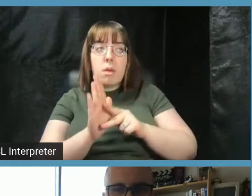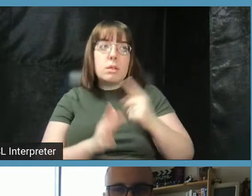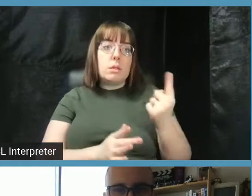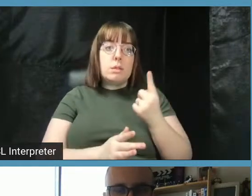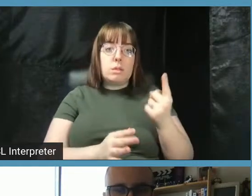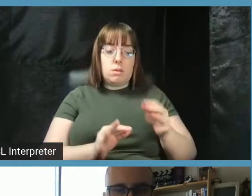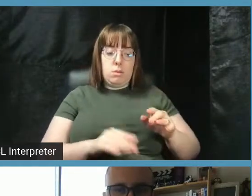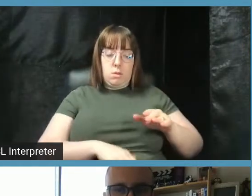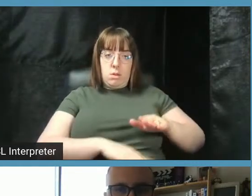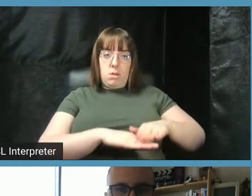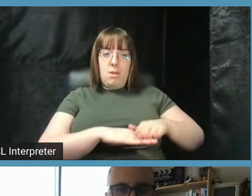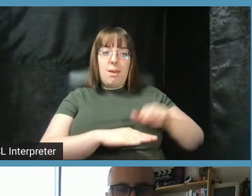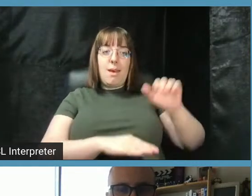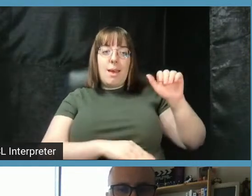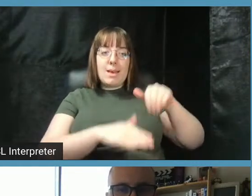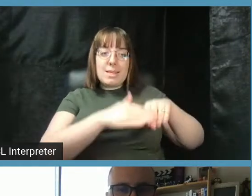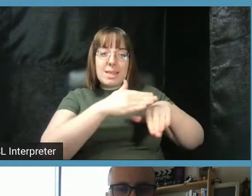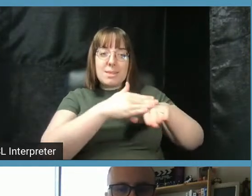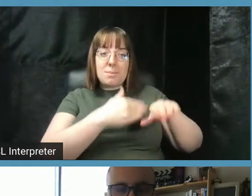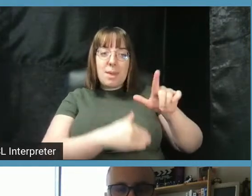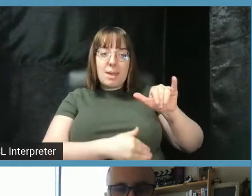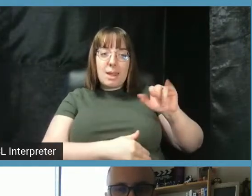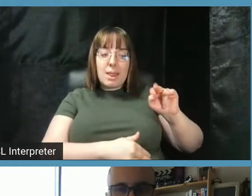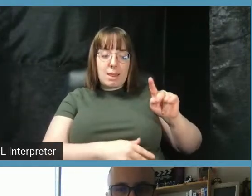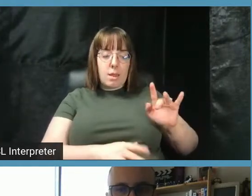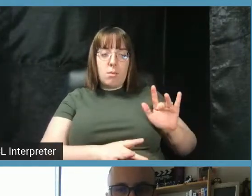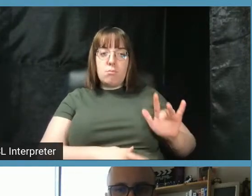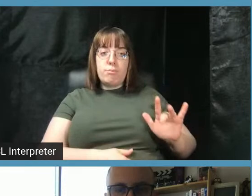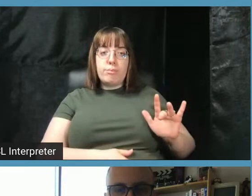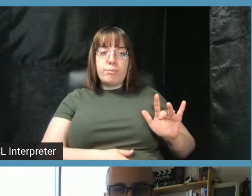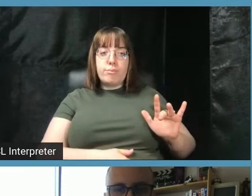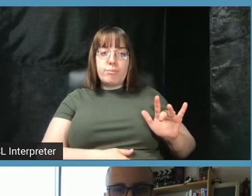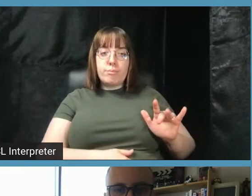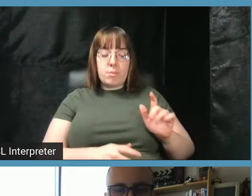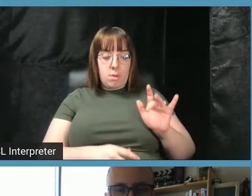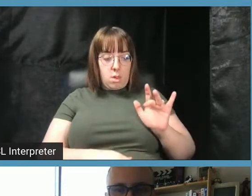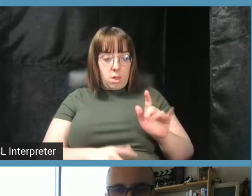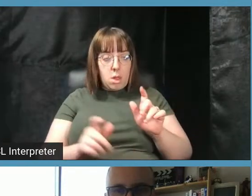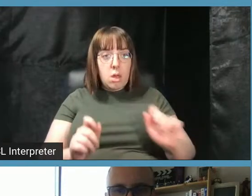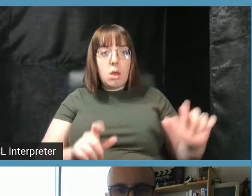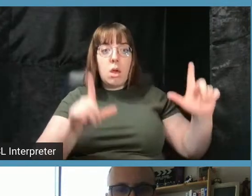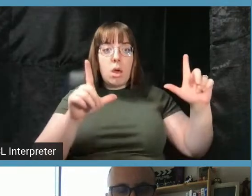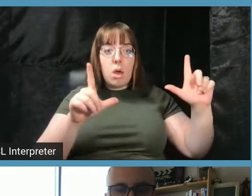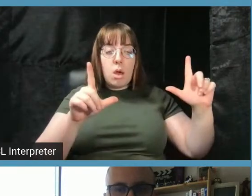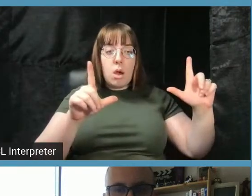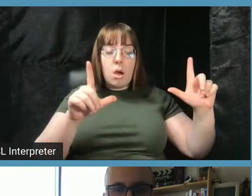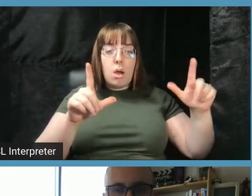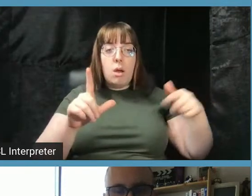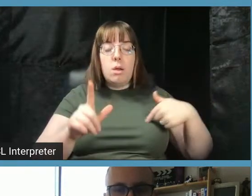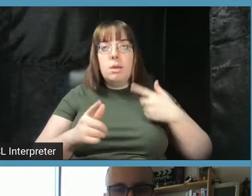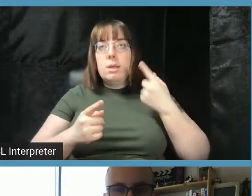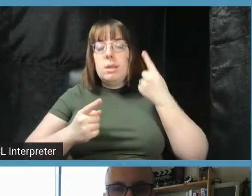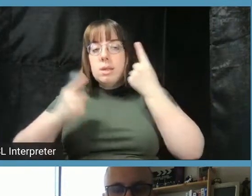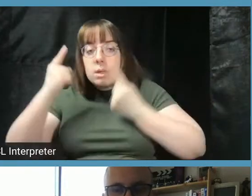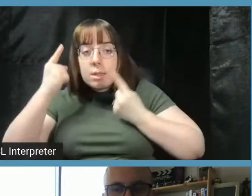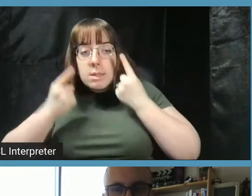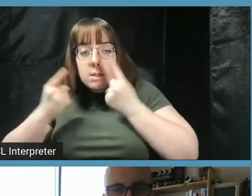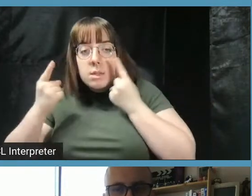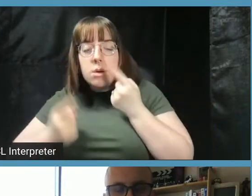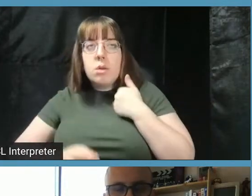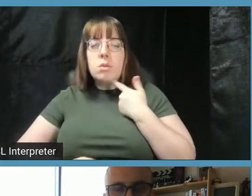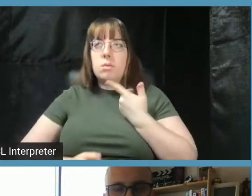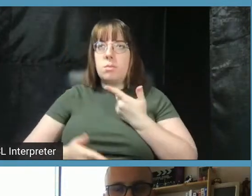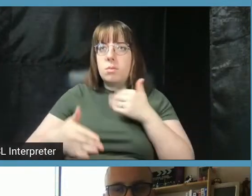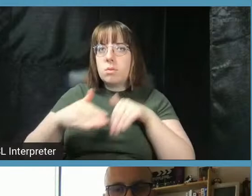an accessibility link there. And on that page, you can put all of the considerations that you've taken and that